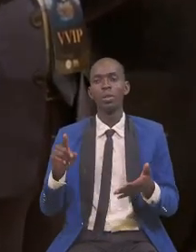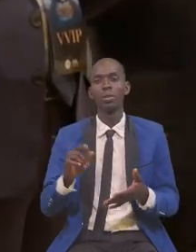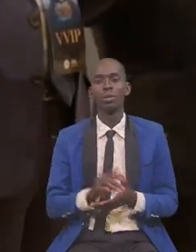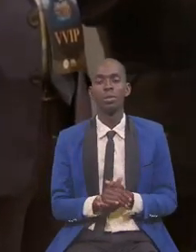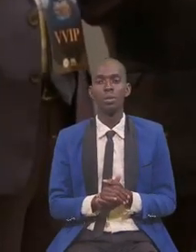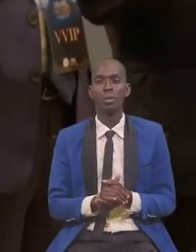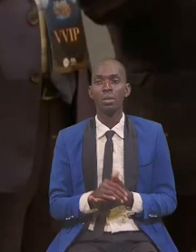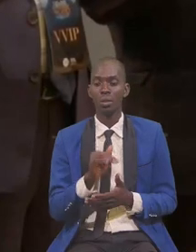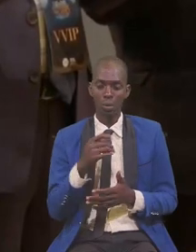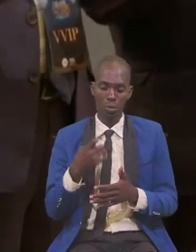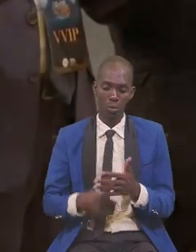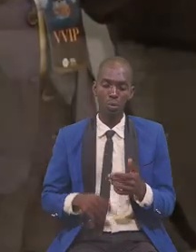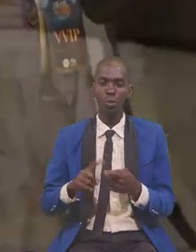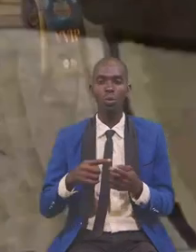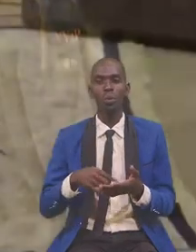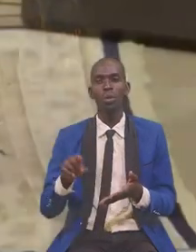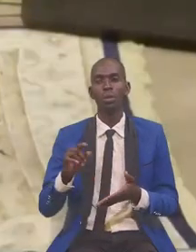A price to pay.